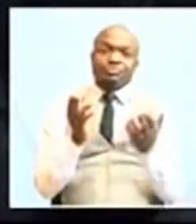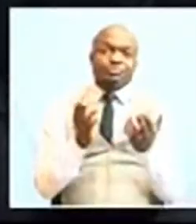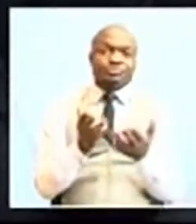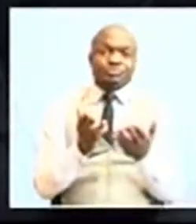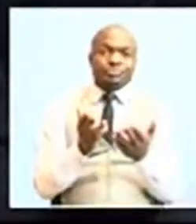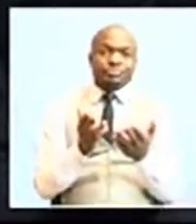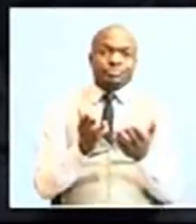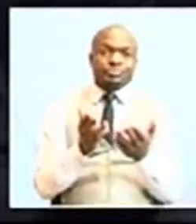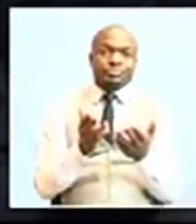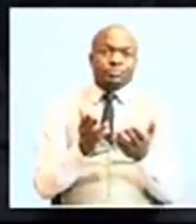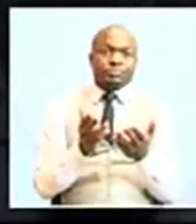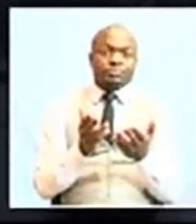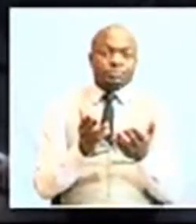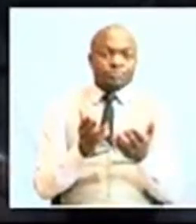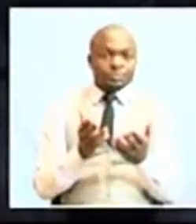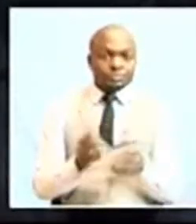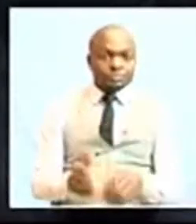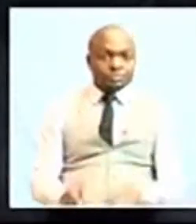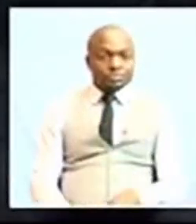until more than